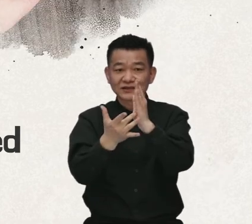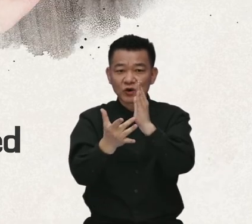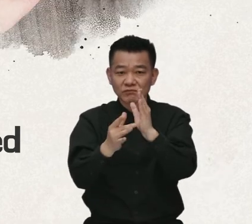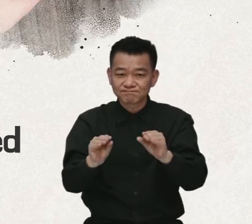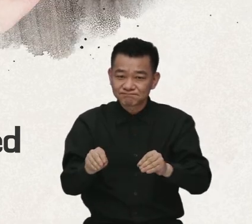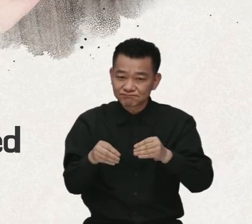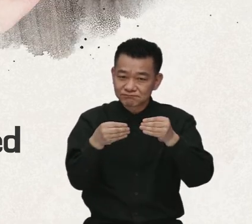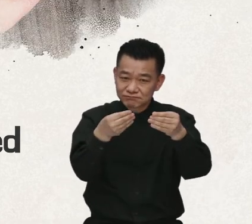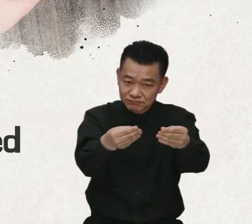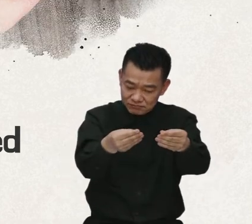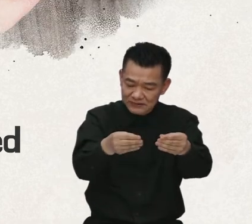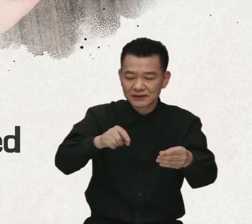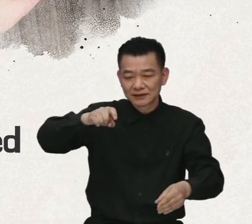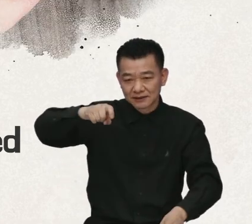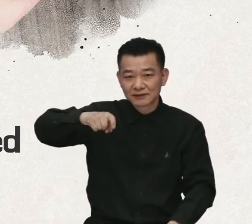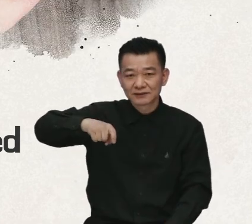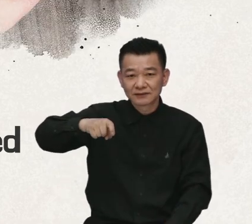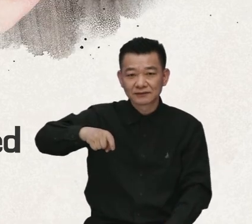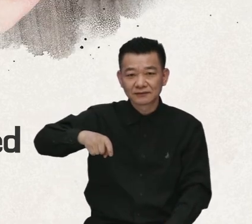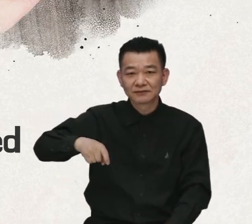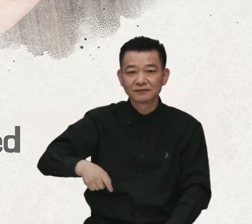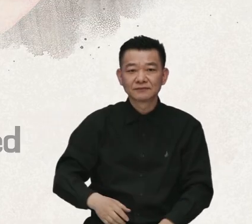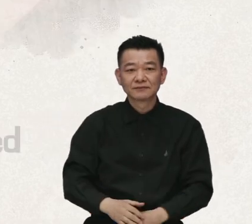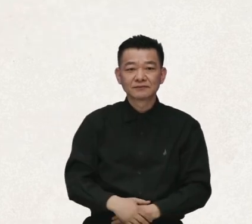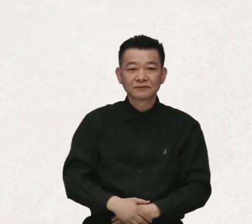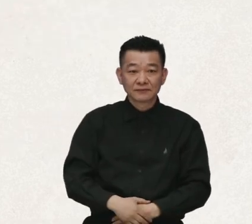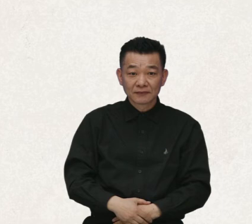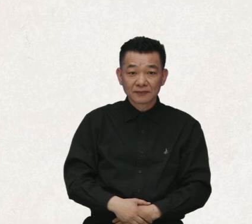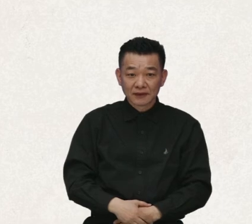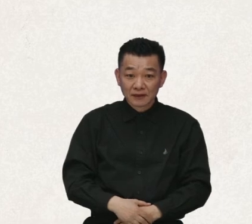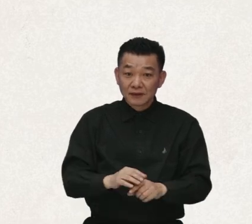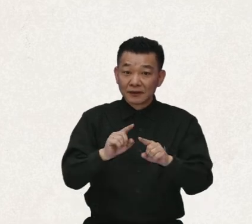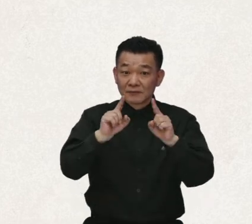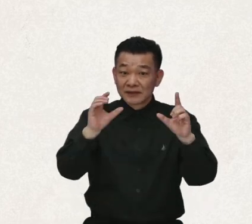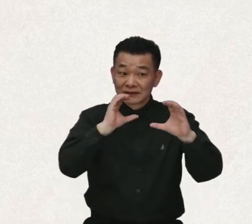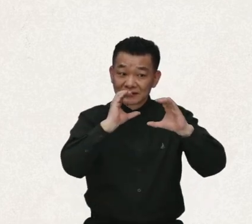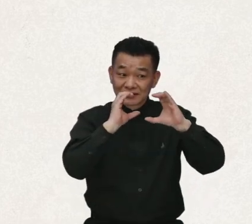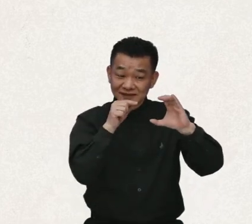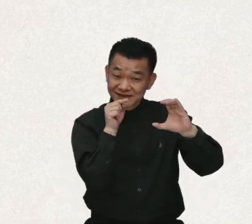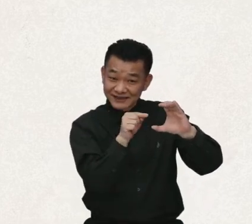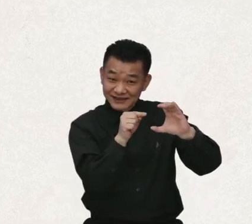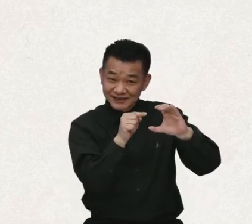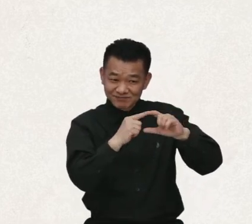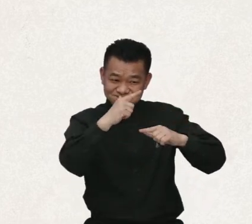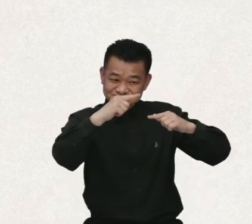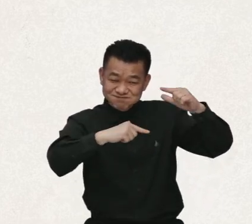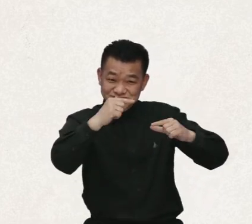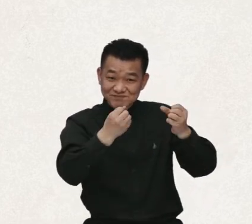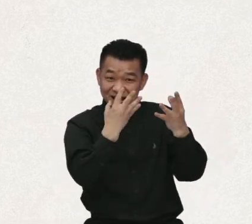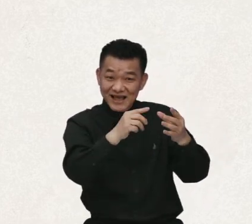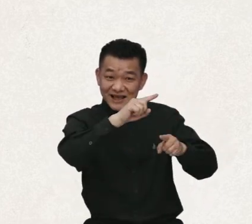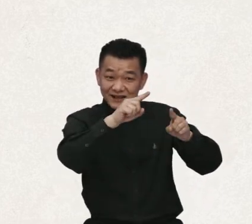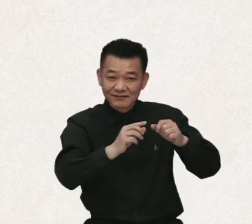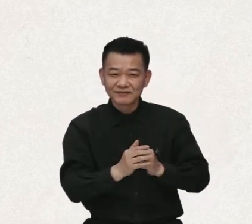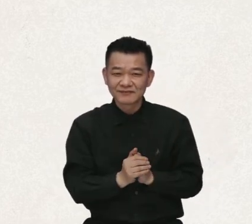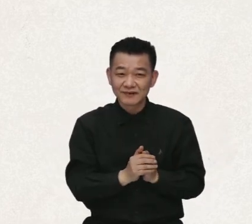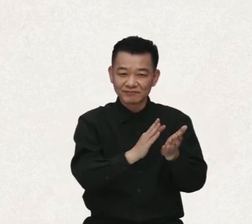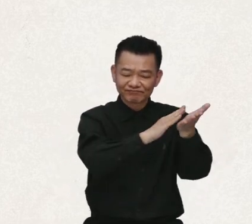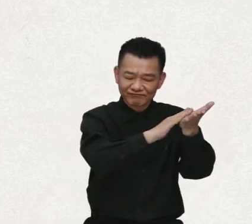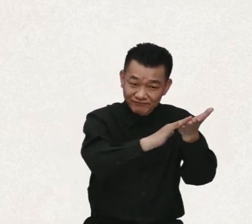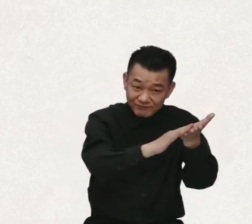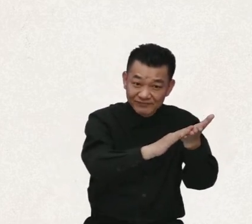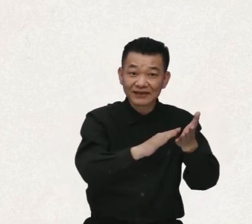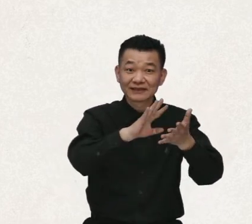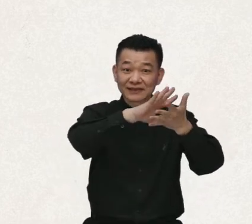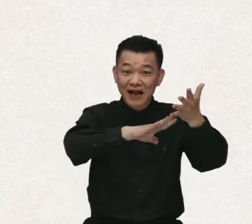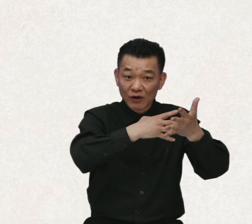Braille and sign language, is required. Above all, recognizing the variety of communication methods, that